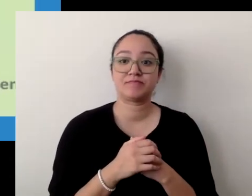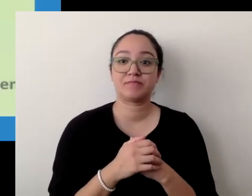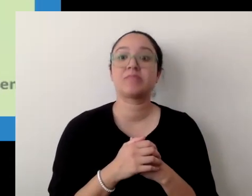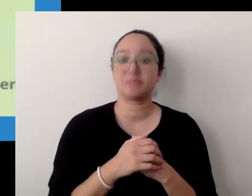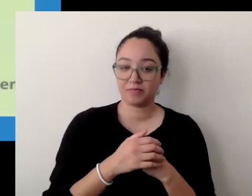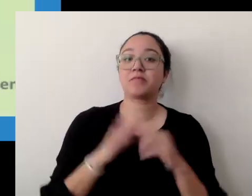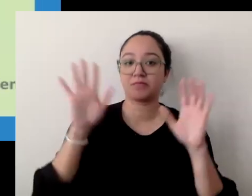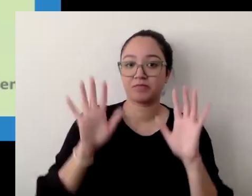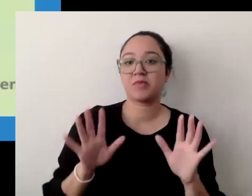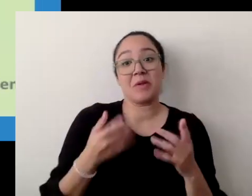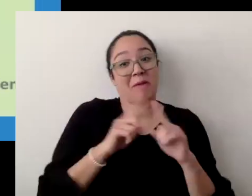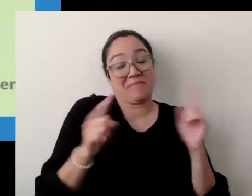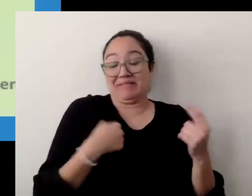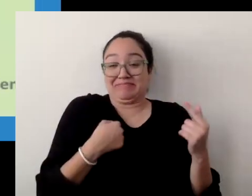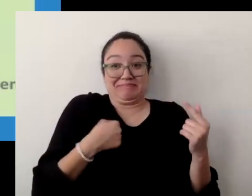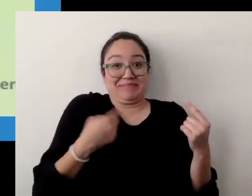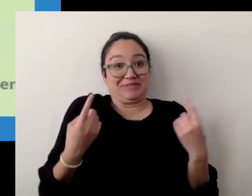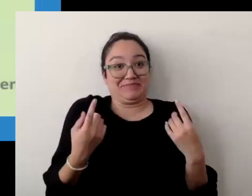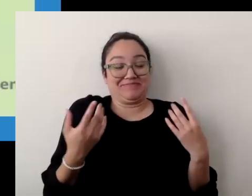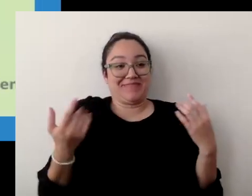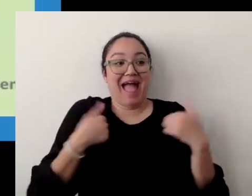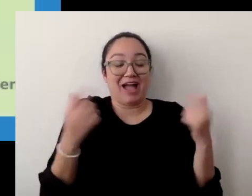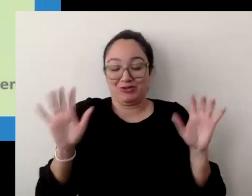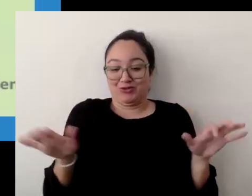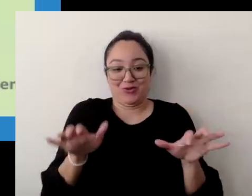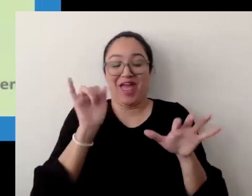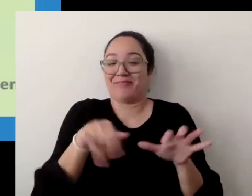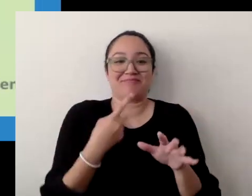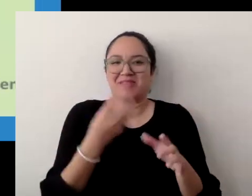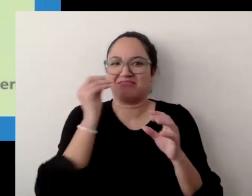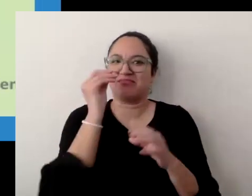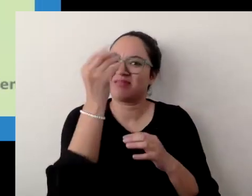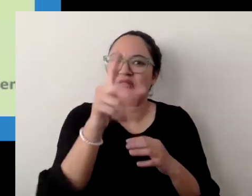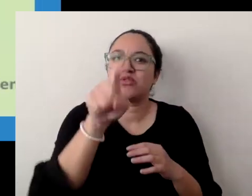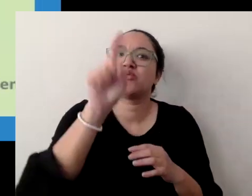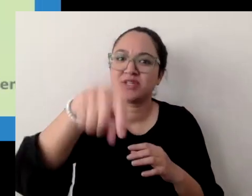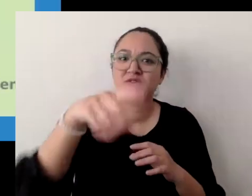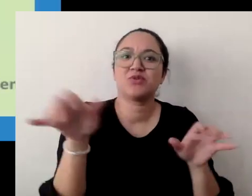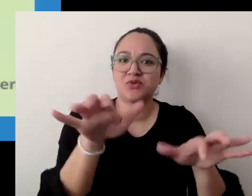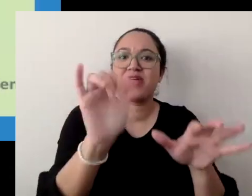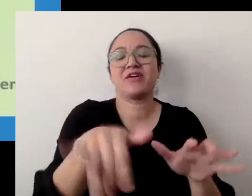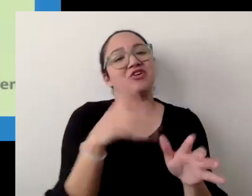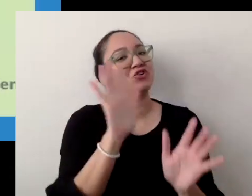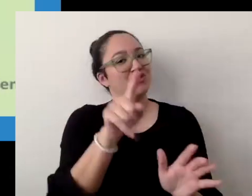But Excellent. that's what I do. I'm not telling you to do that. You need to find your own